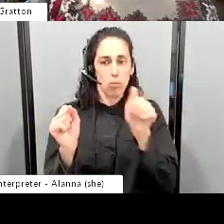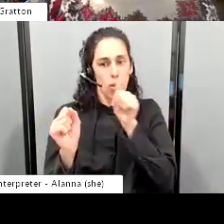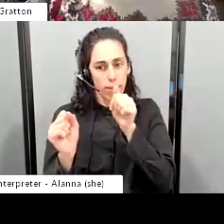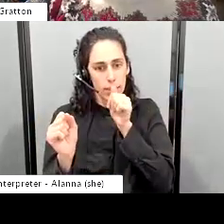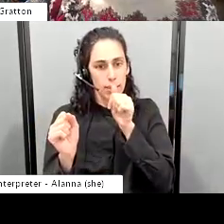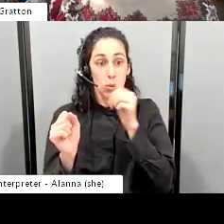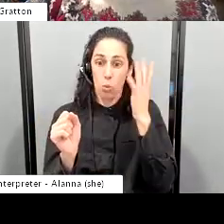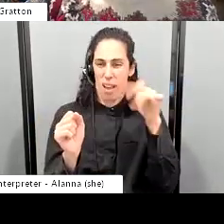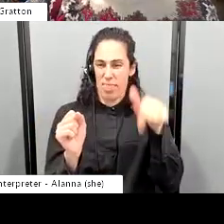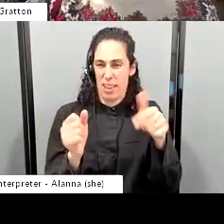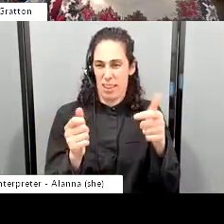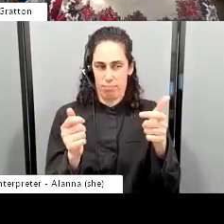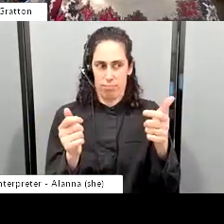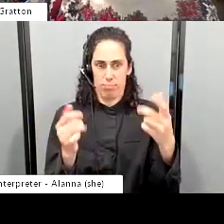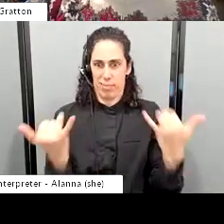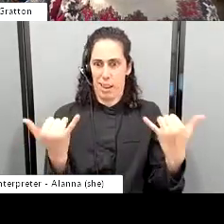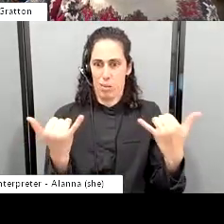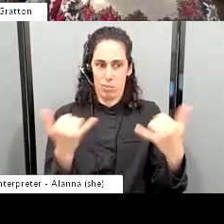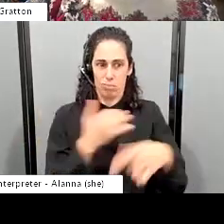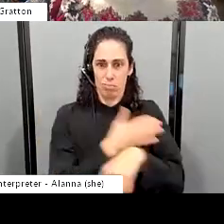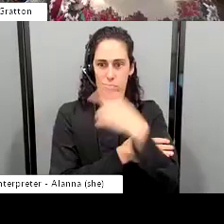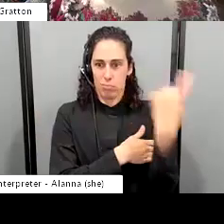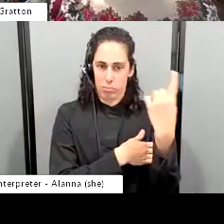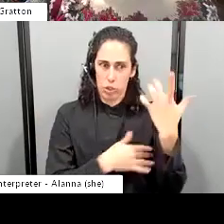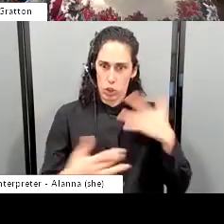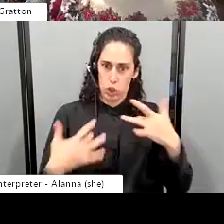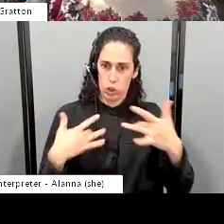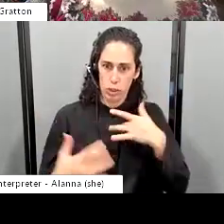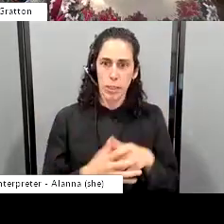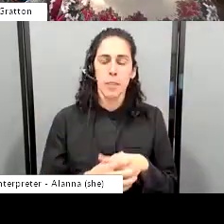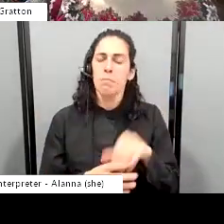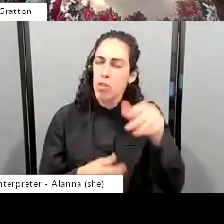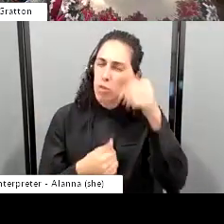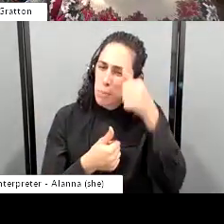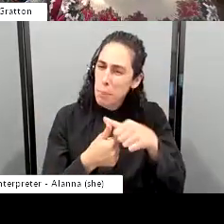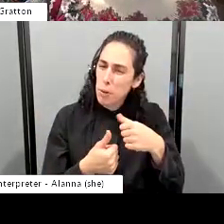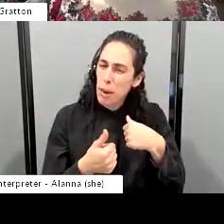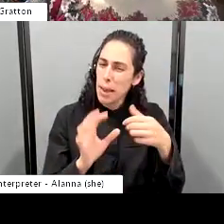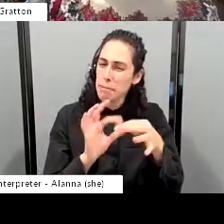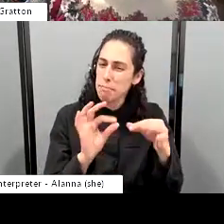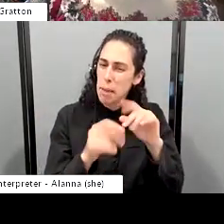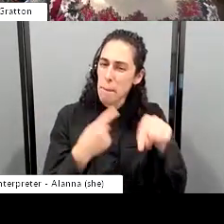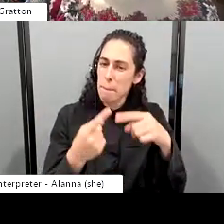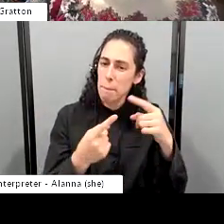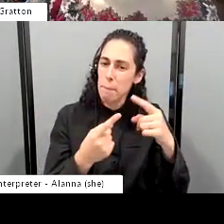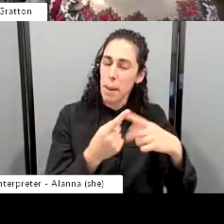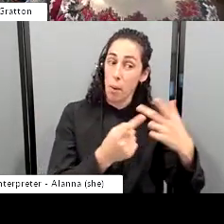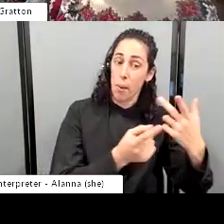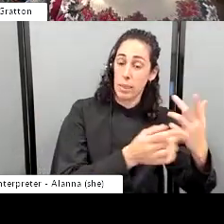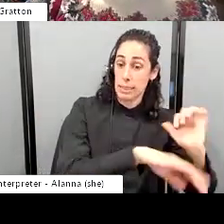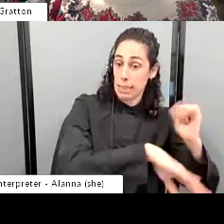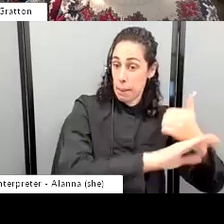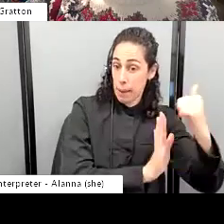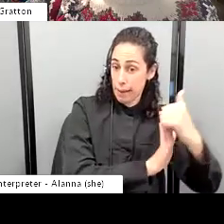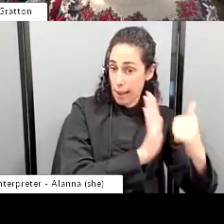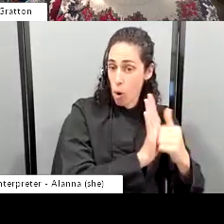of using the third-party way of getting in, using your credentials for Google or Apple or Microsoft is a pretty secure way to